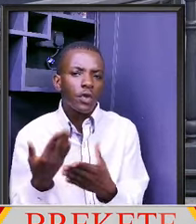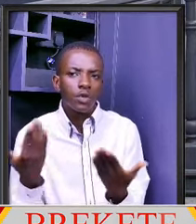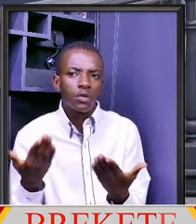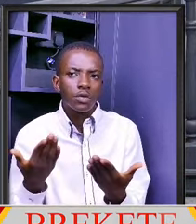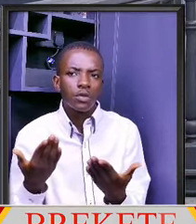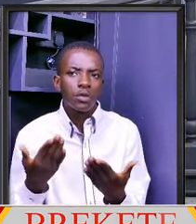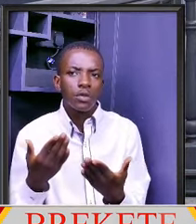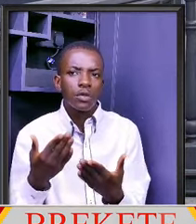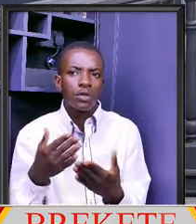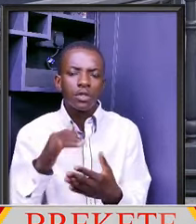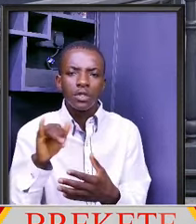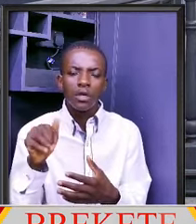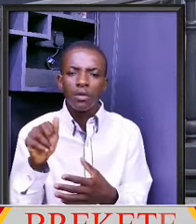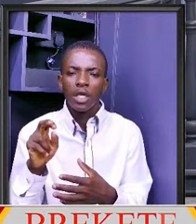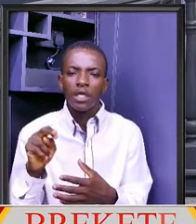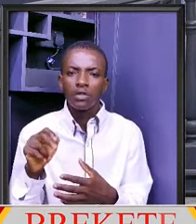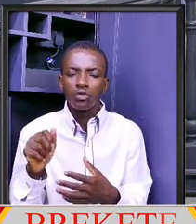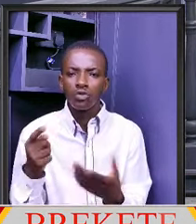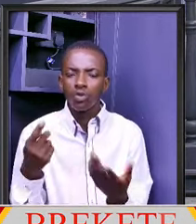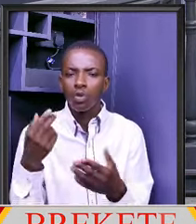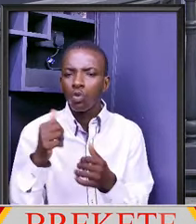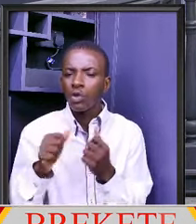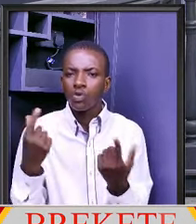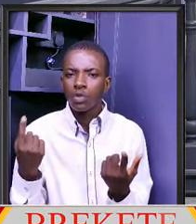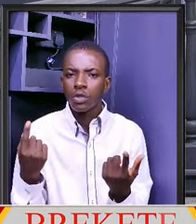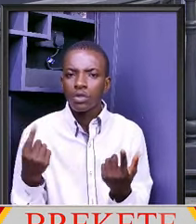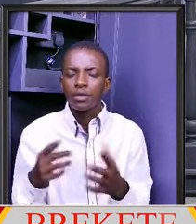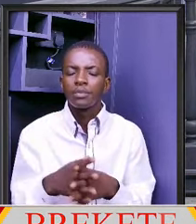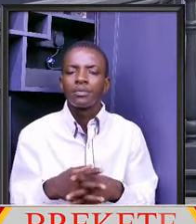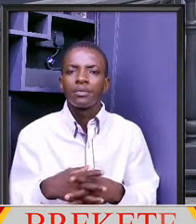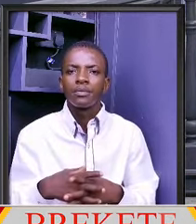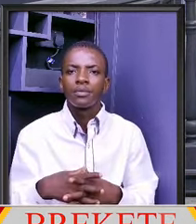a Jamaat Nasser Islam. I've been a which one?